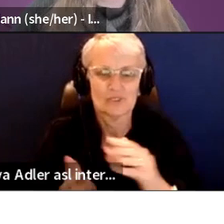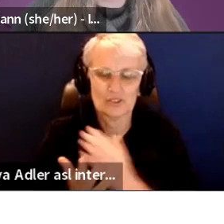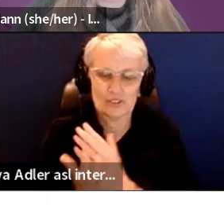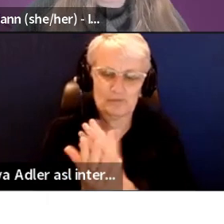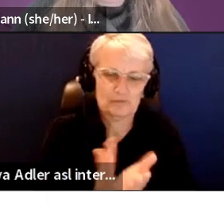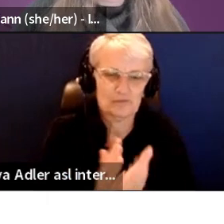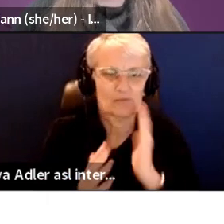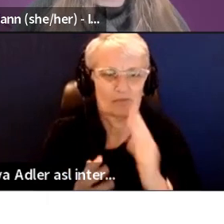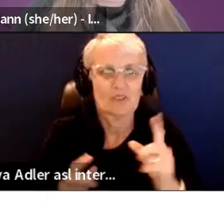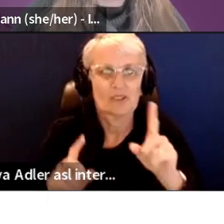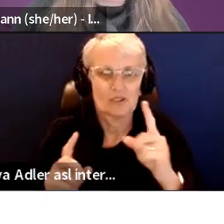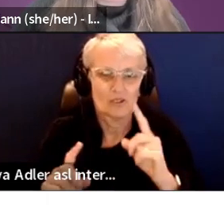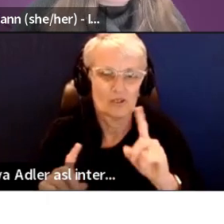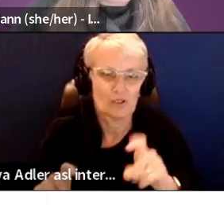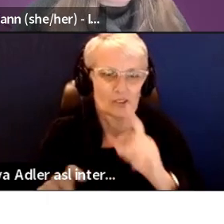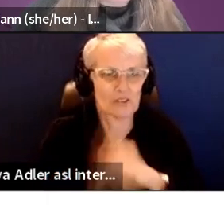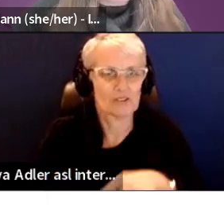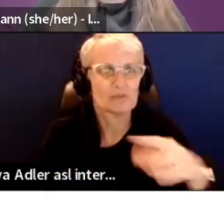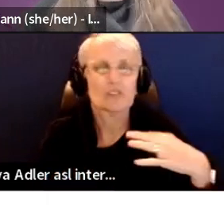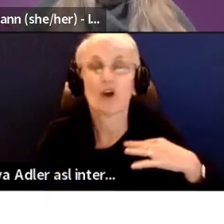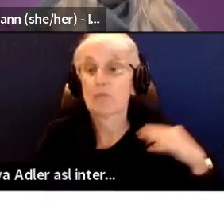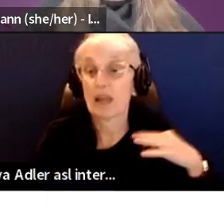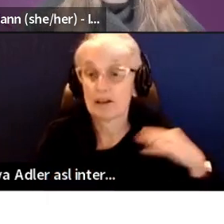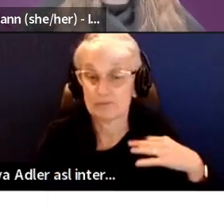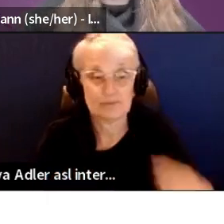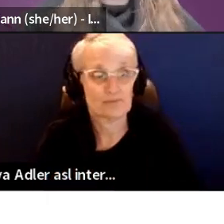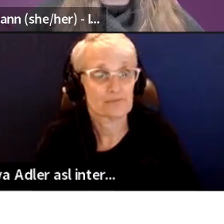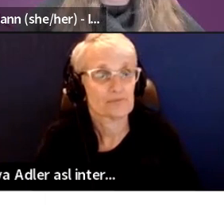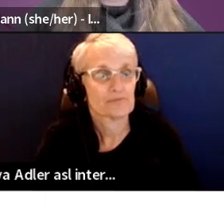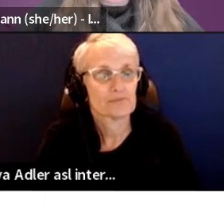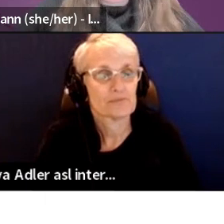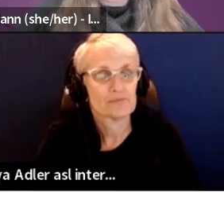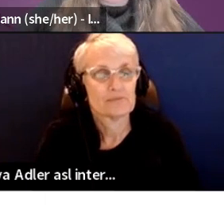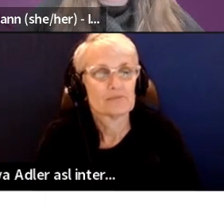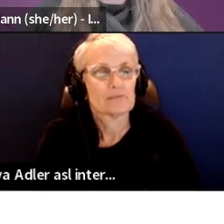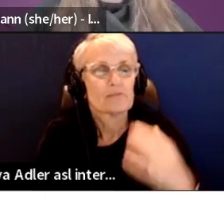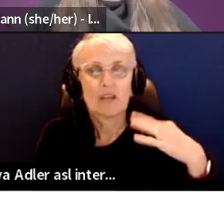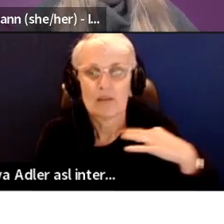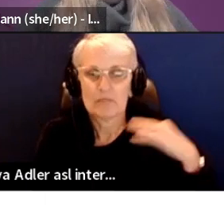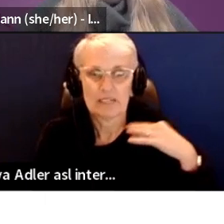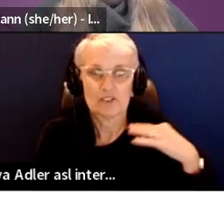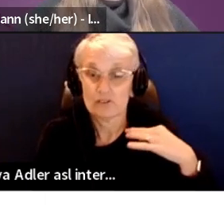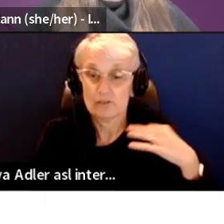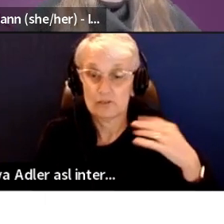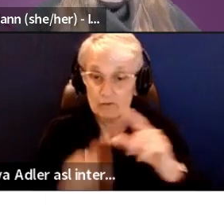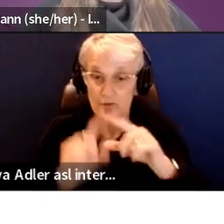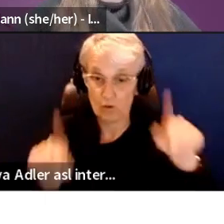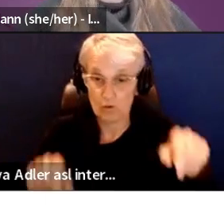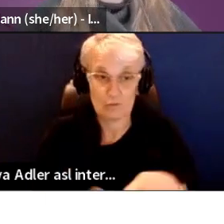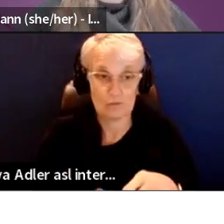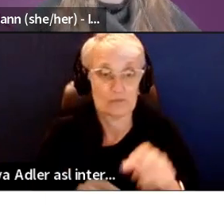half. So applying to i.d.e.a fund. Application forms are now live on